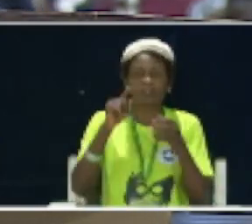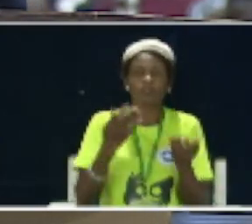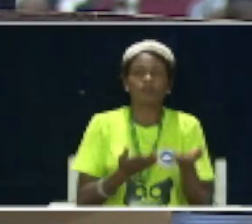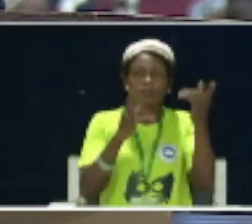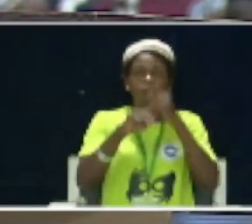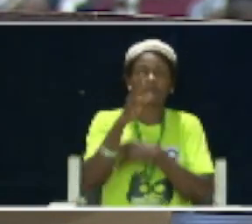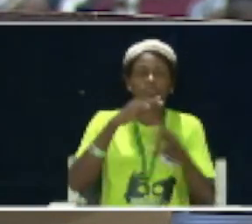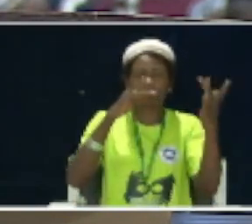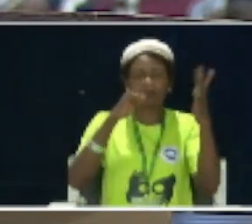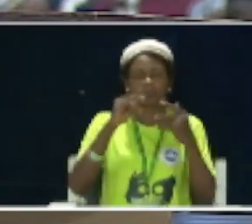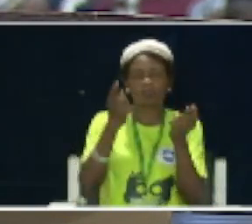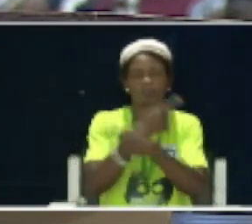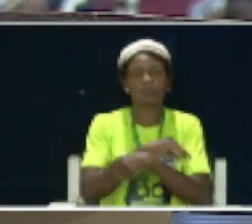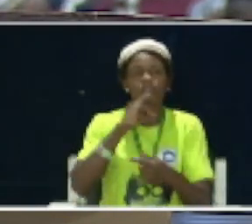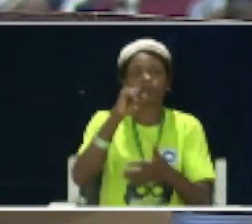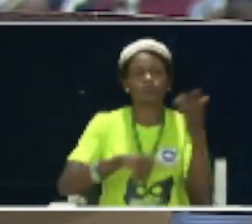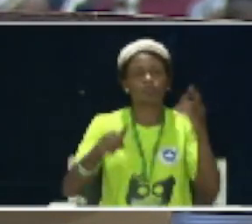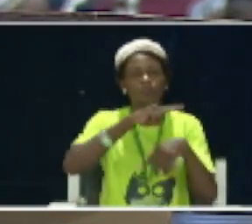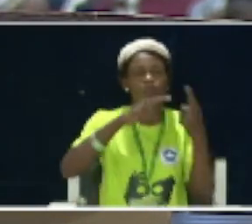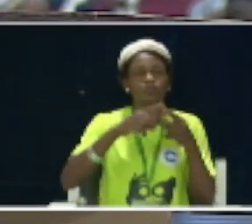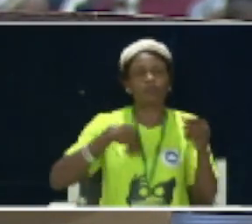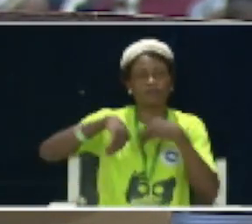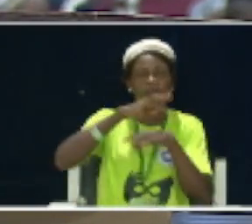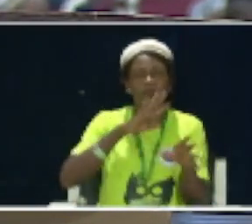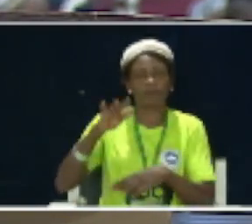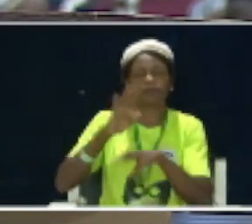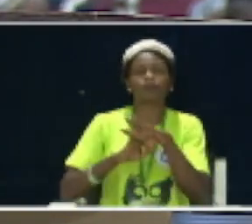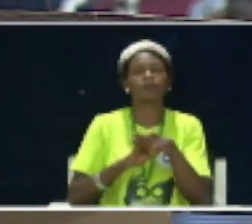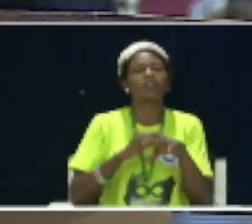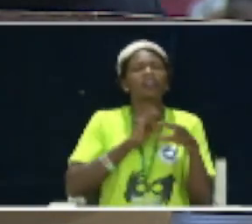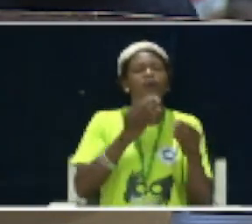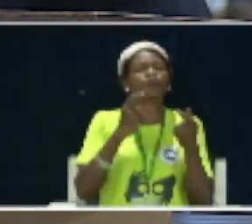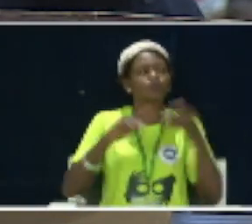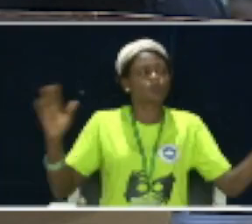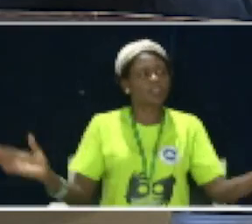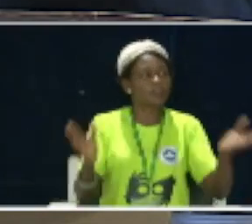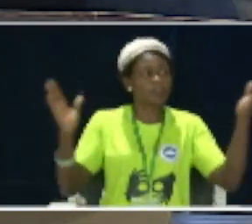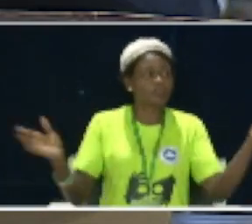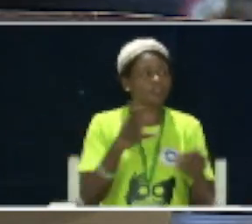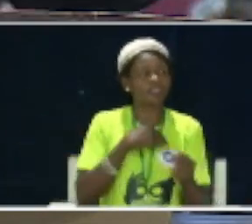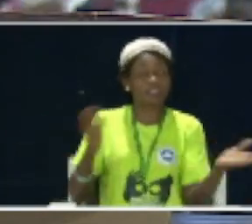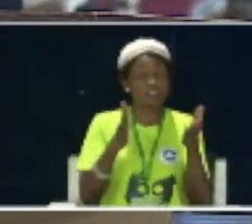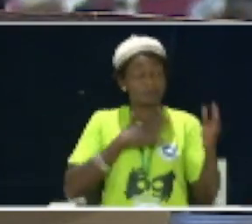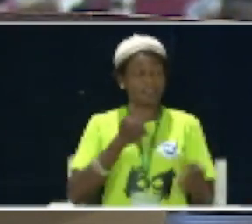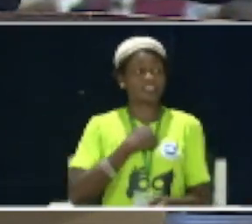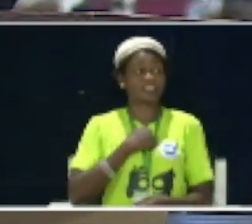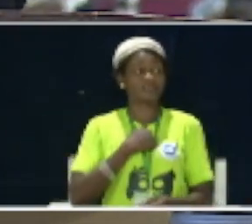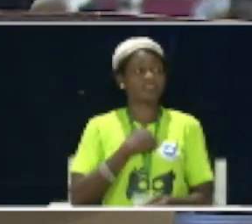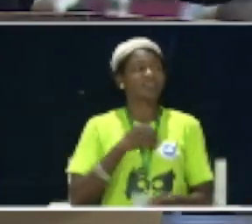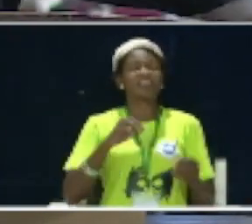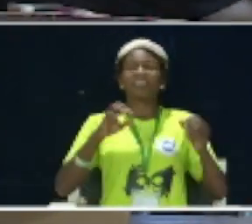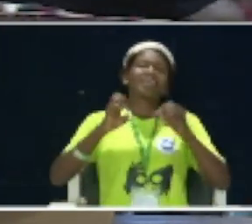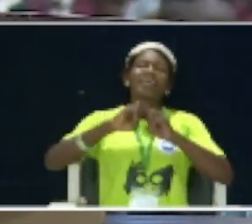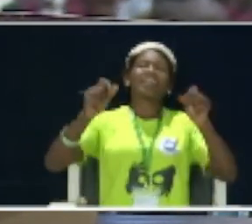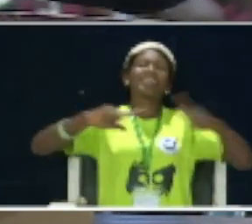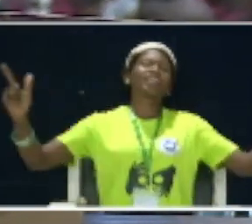expectation today is what you are going to have overflow on. So I want to encourage you and encourage myself. Enlarge your